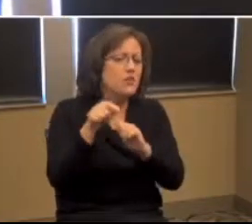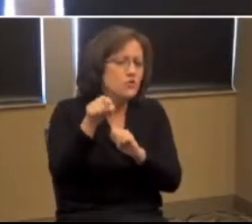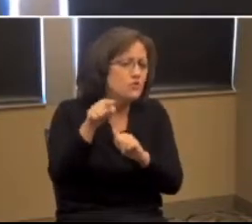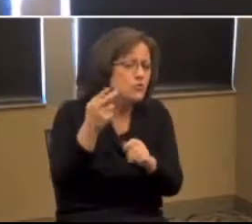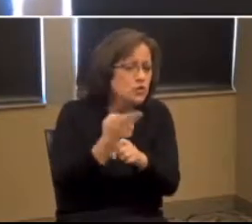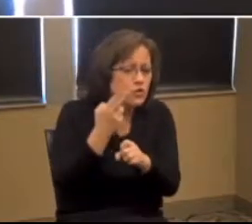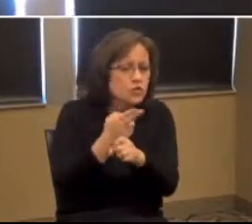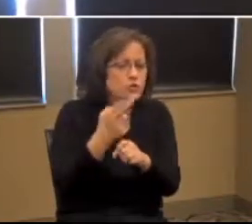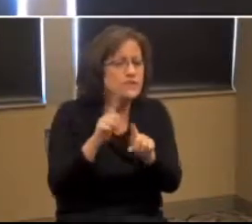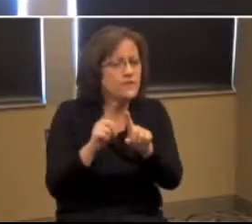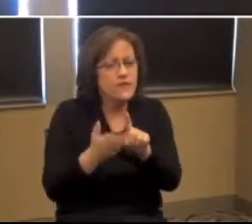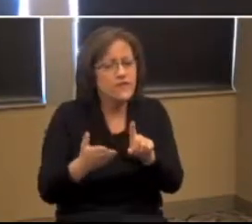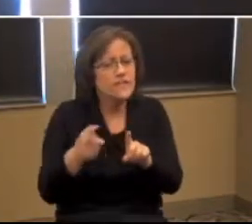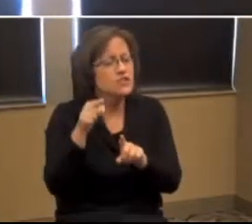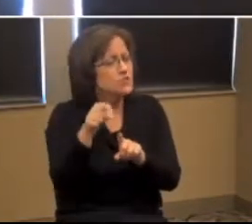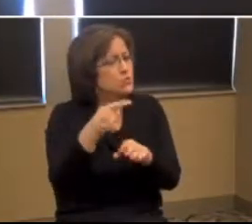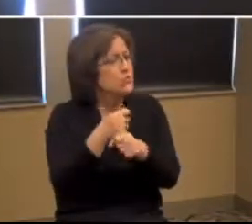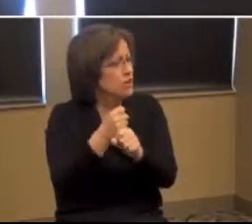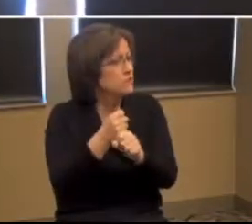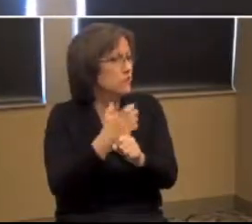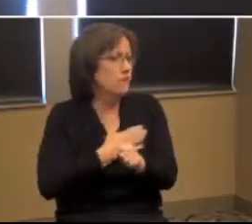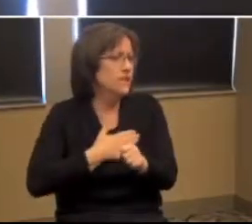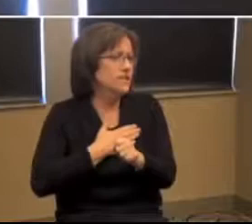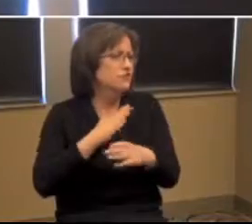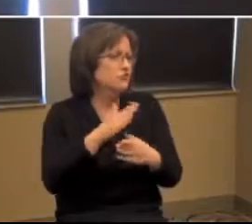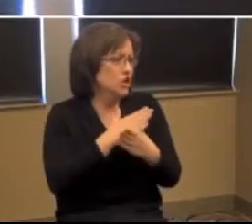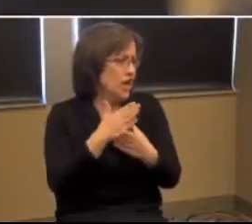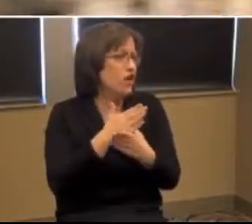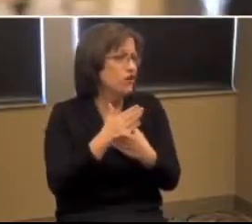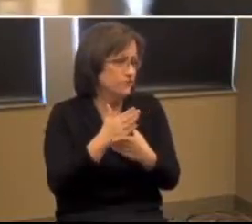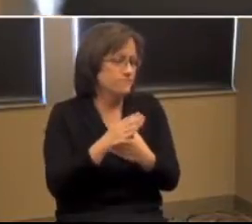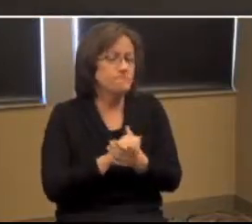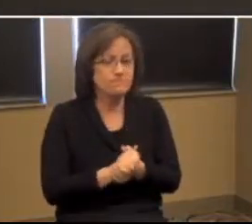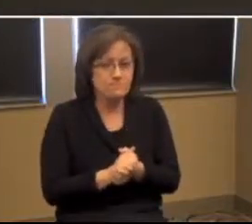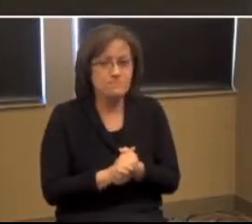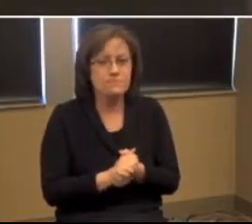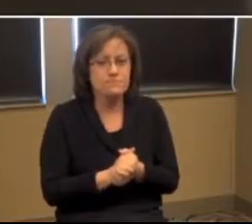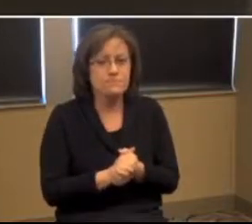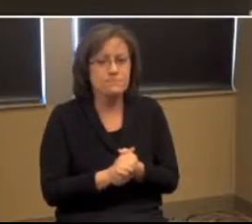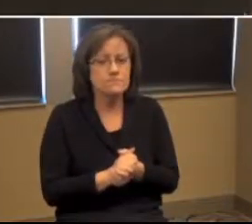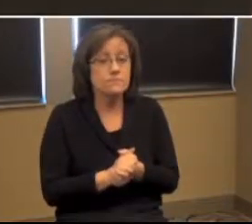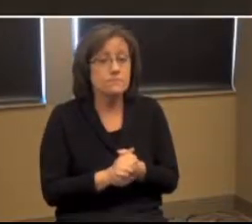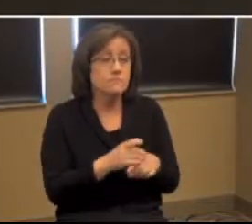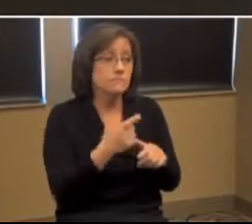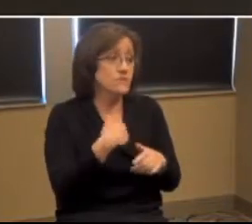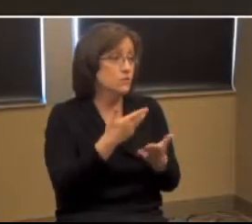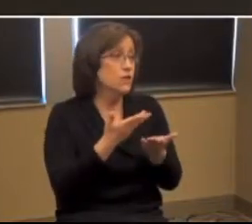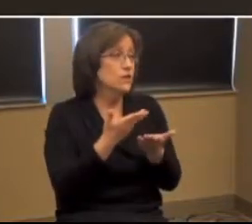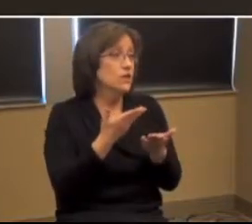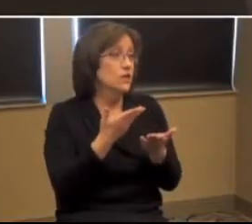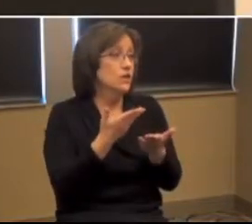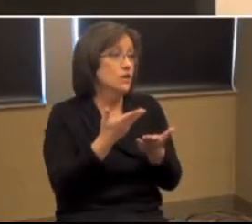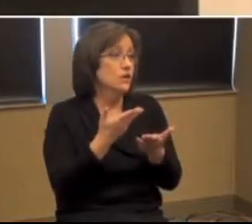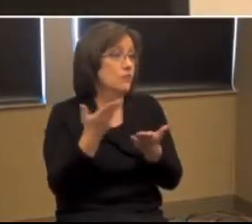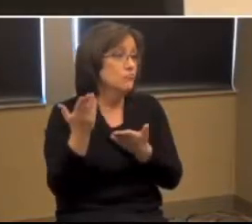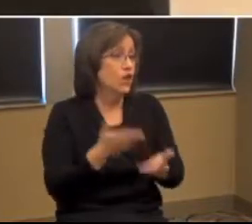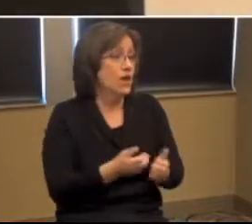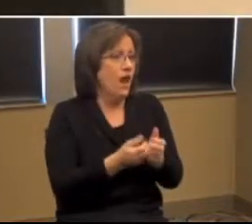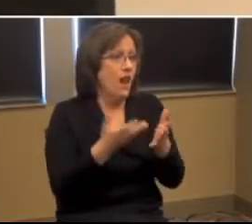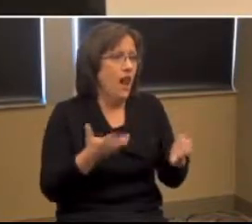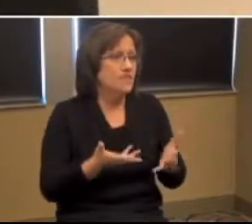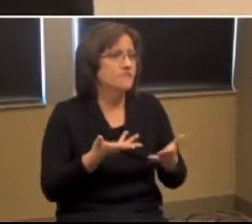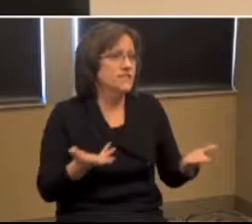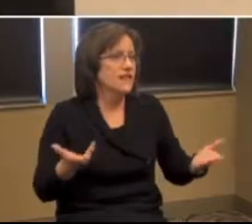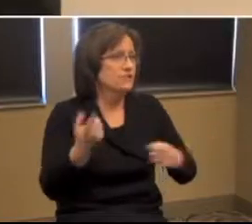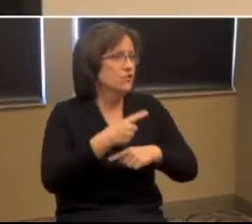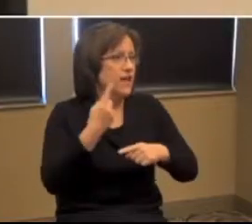you've created. So please share. And as you can see, we brought lots of stuff today, so it may seem a little